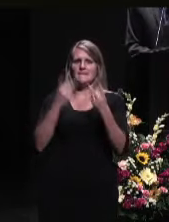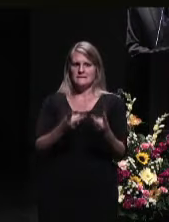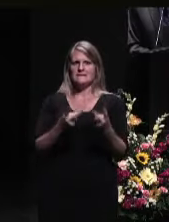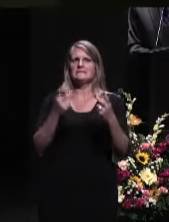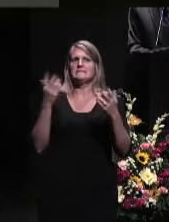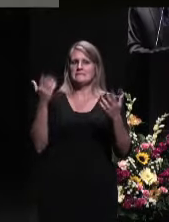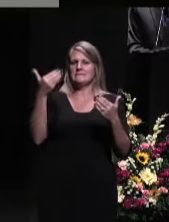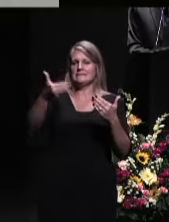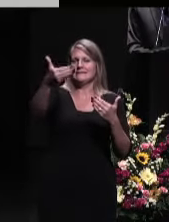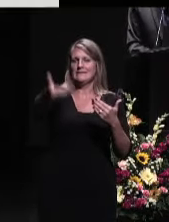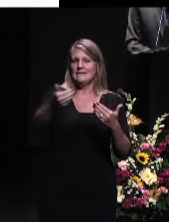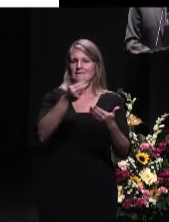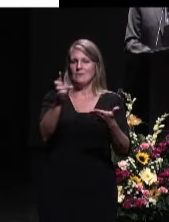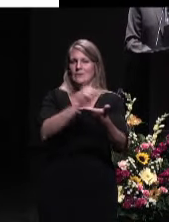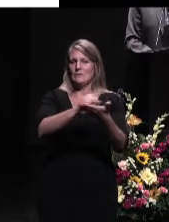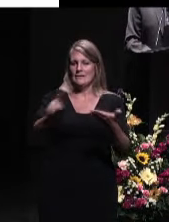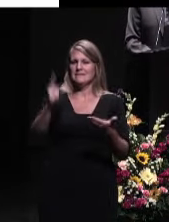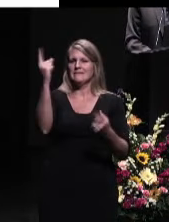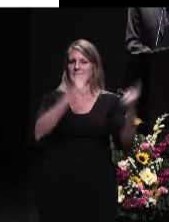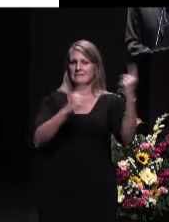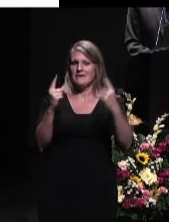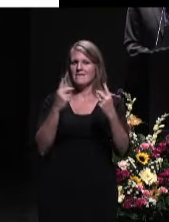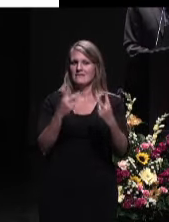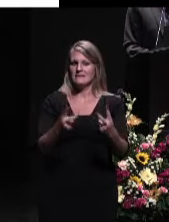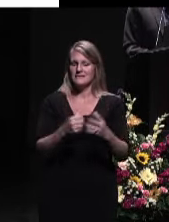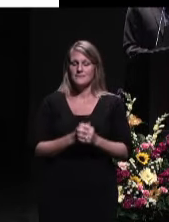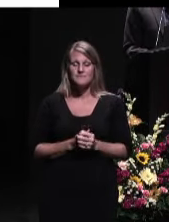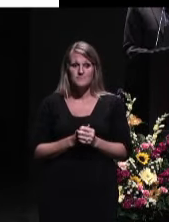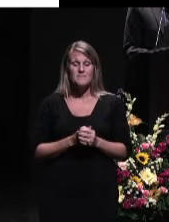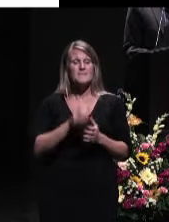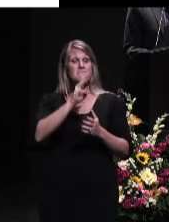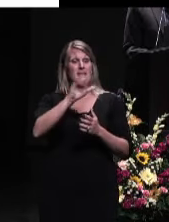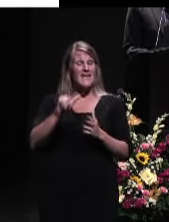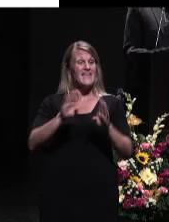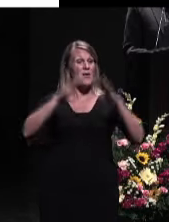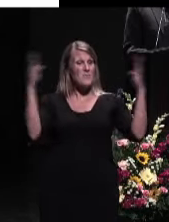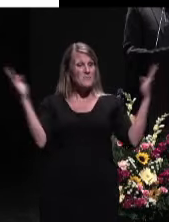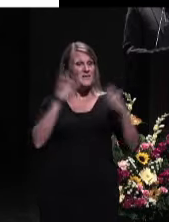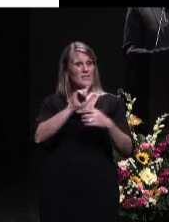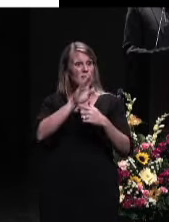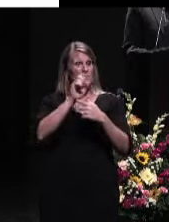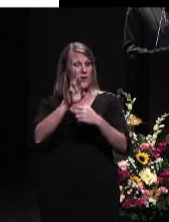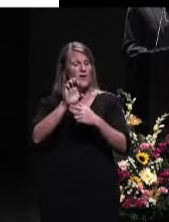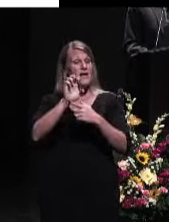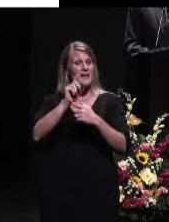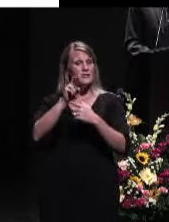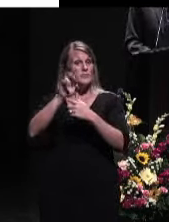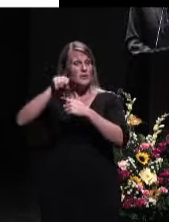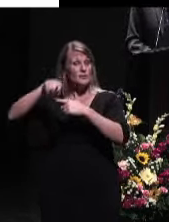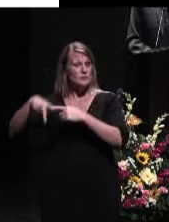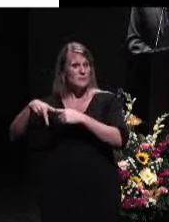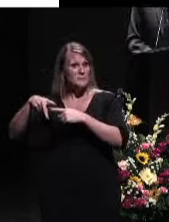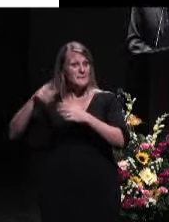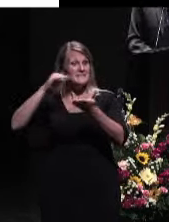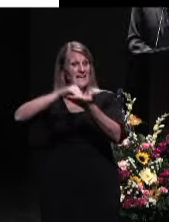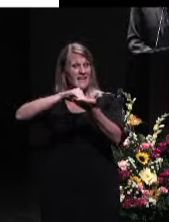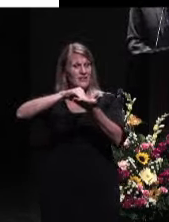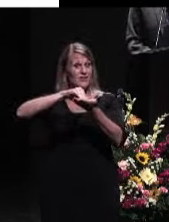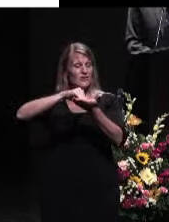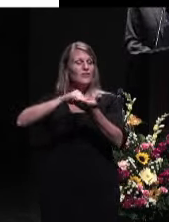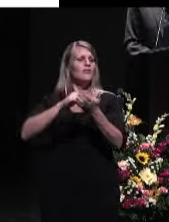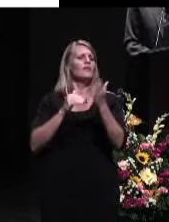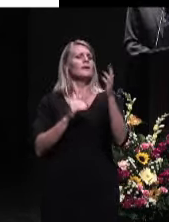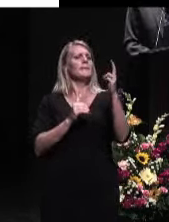the next couple of weeks. In May, we opened the Lubar Entrepreneurship Center, which is a game changer. It's built in a very